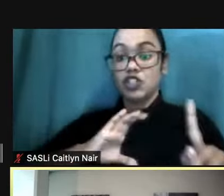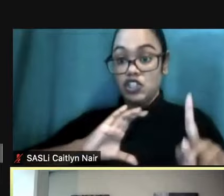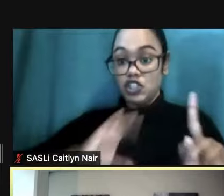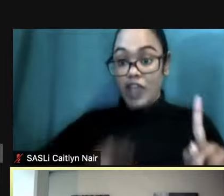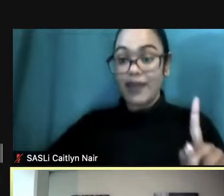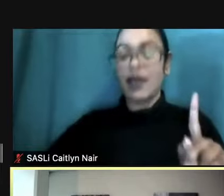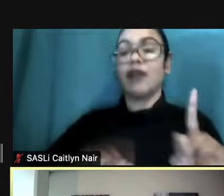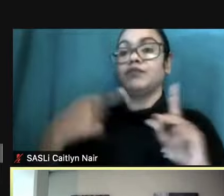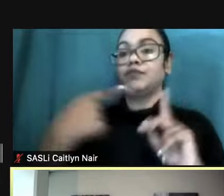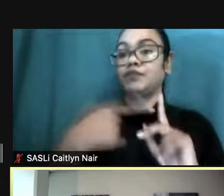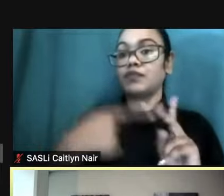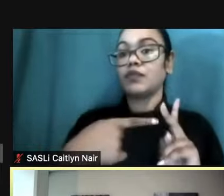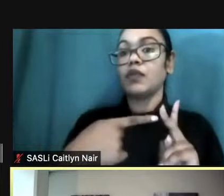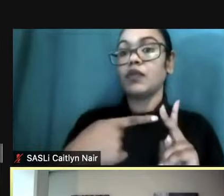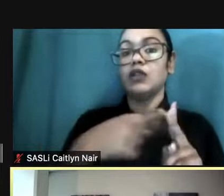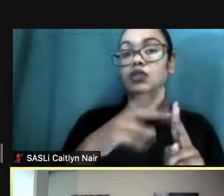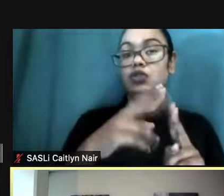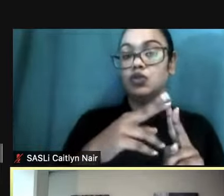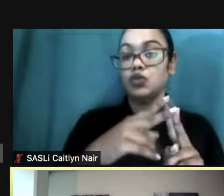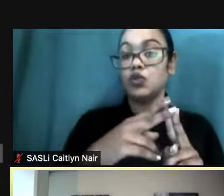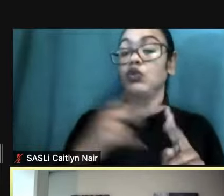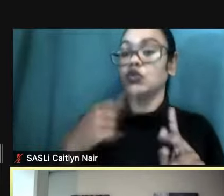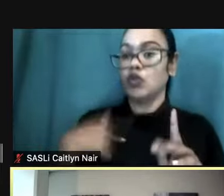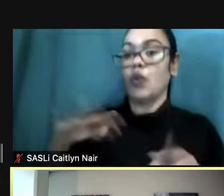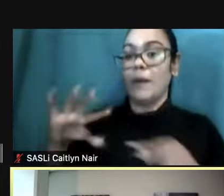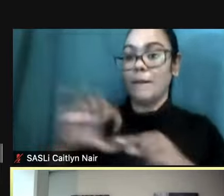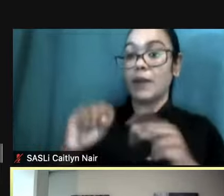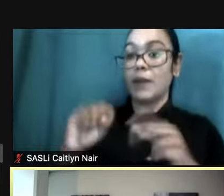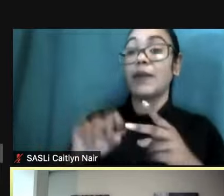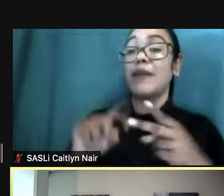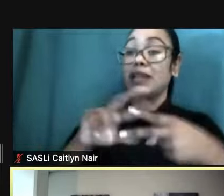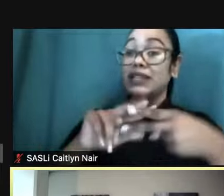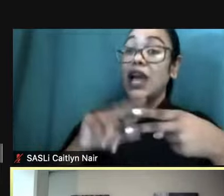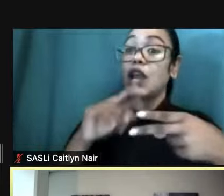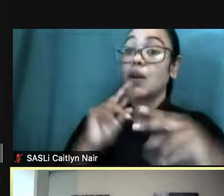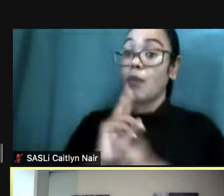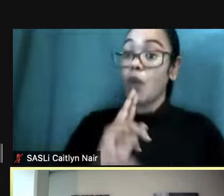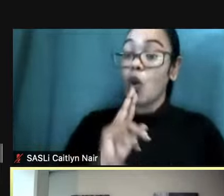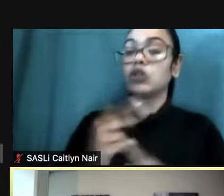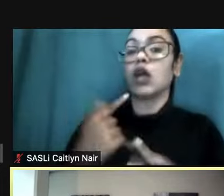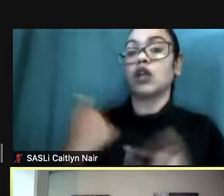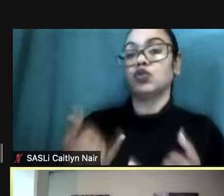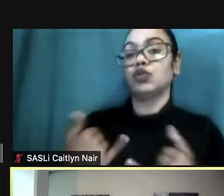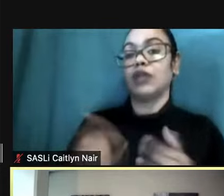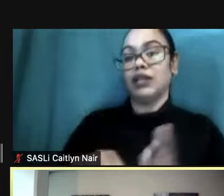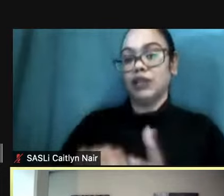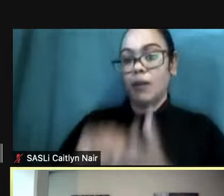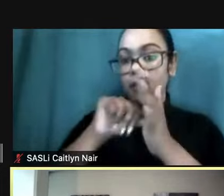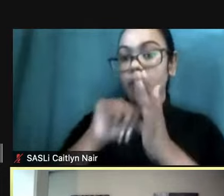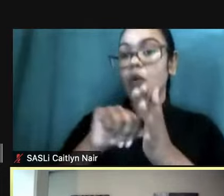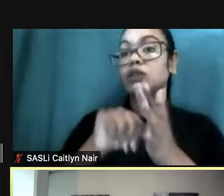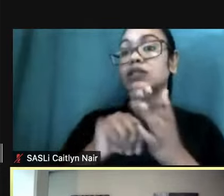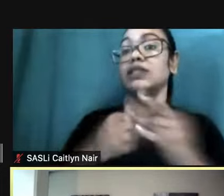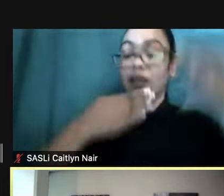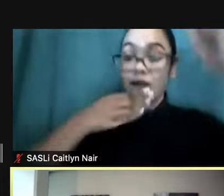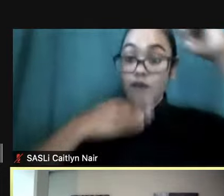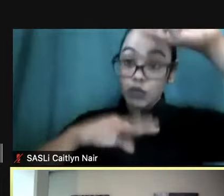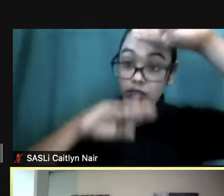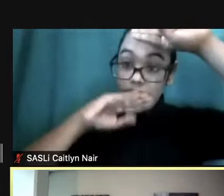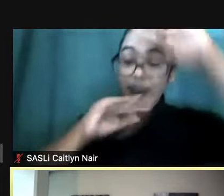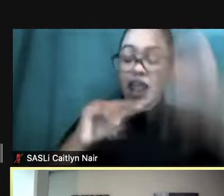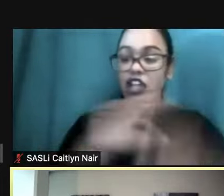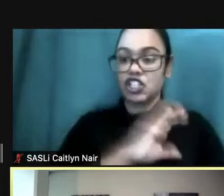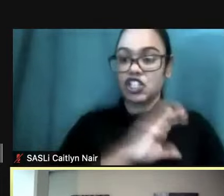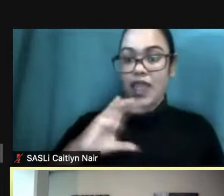is already beginning to go to the media. So we found that's very important as we brief today our minister and our president, yeah, to